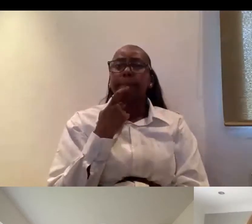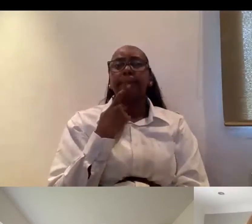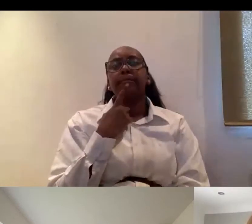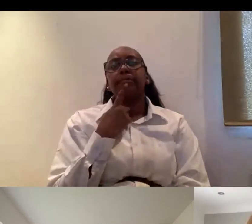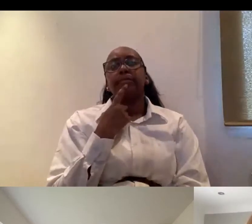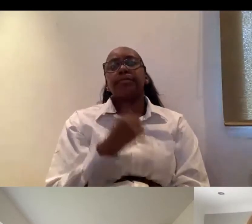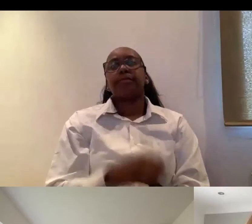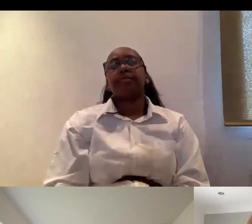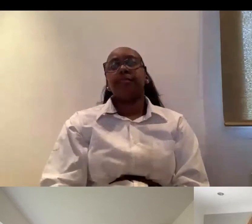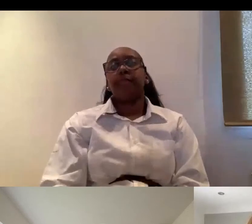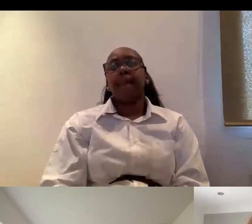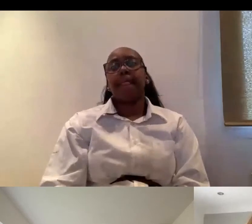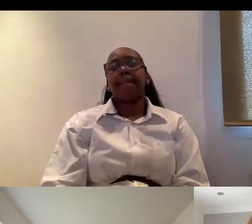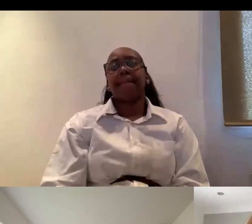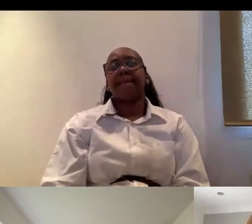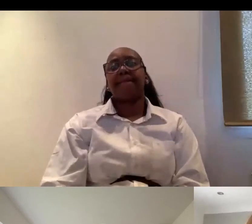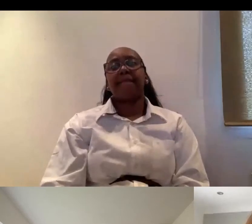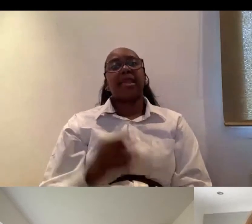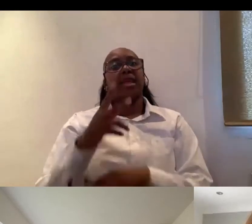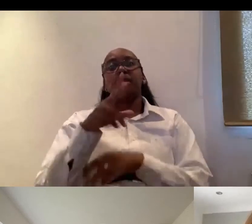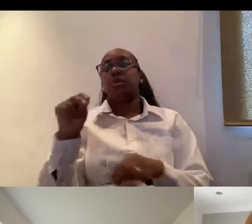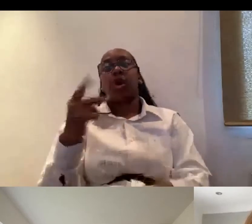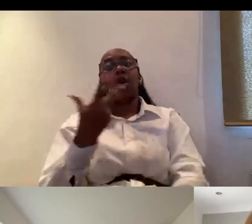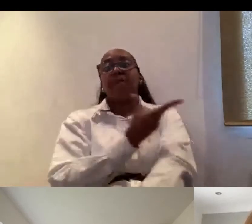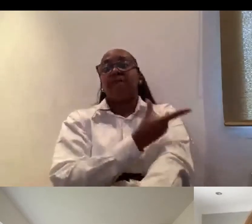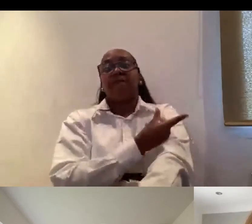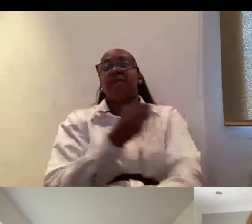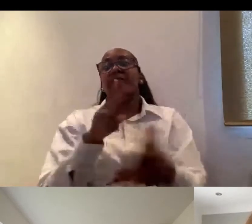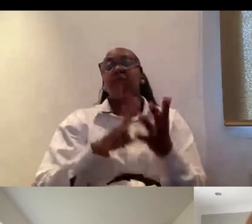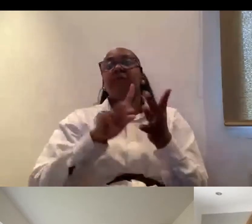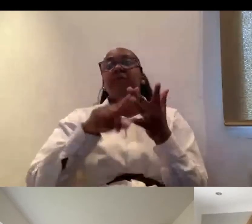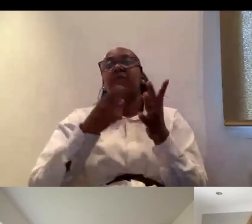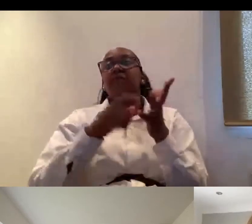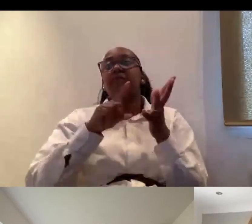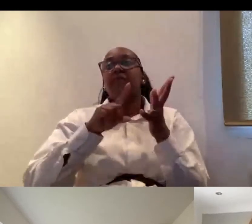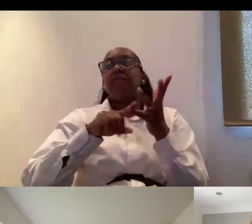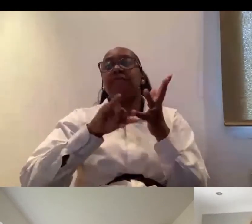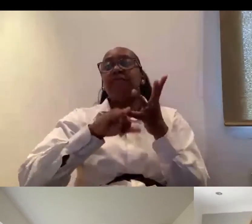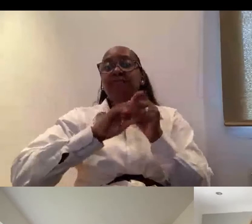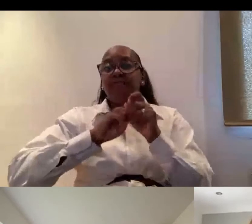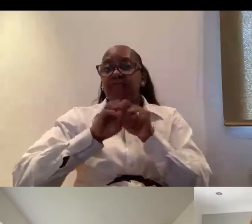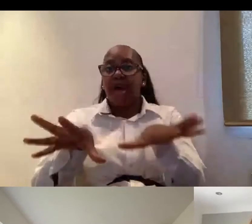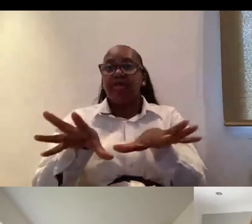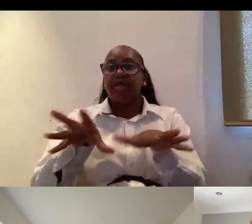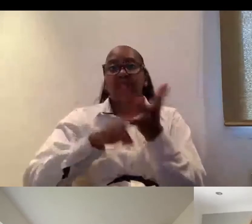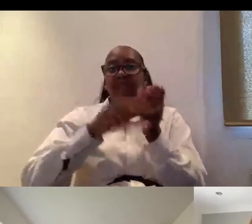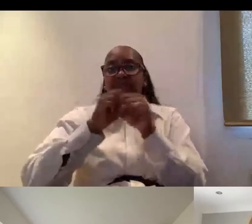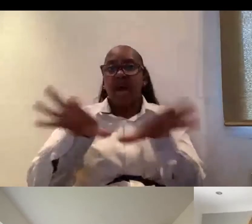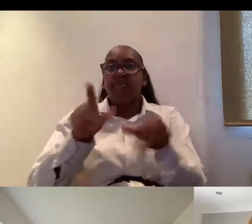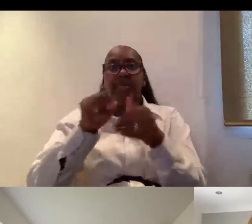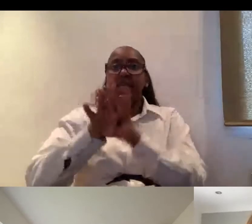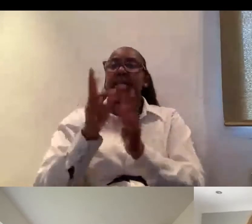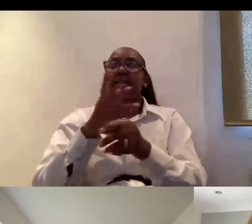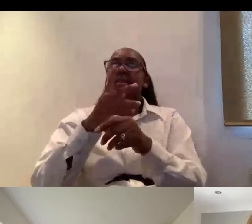So there's no virus in the vaccine. There is certainly no COVID-19 in